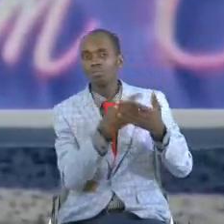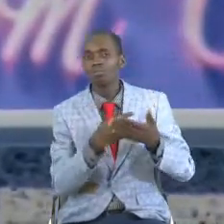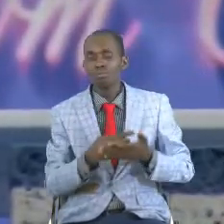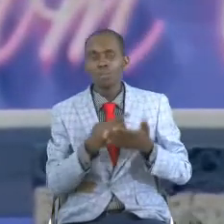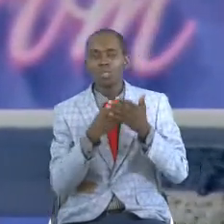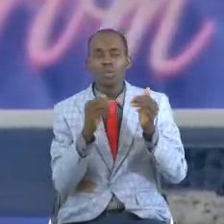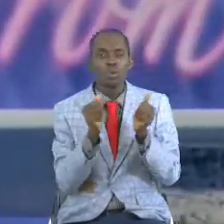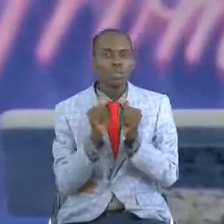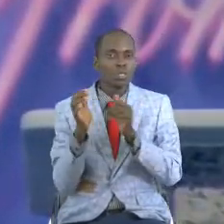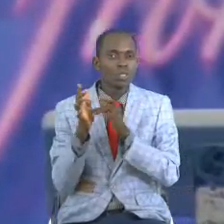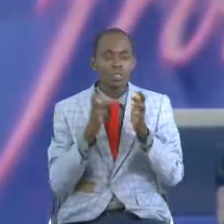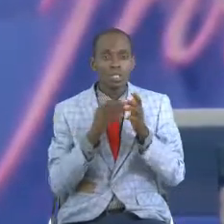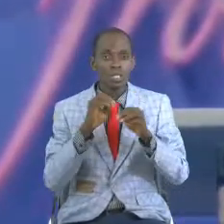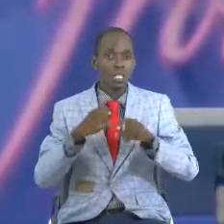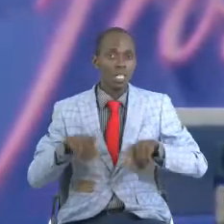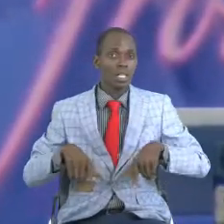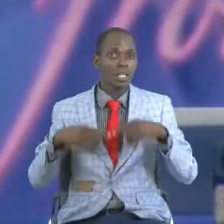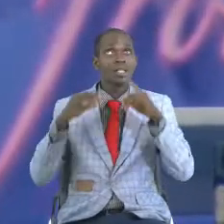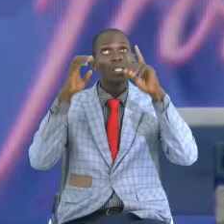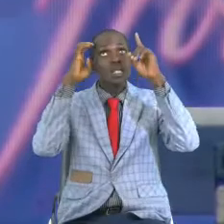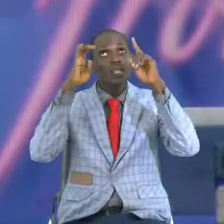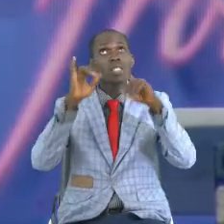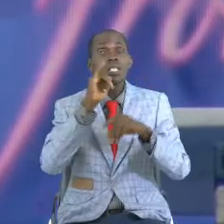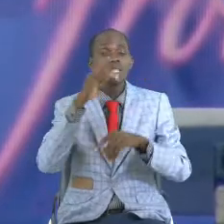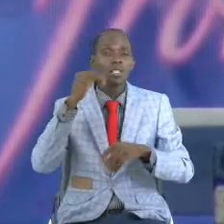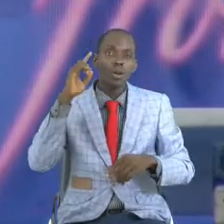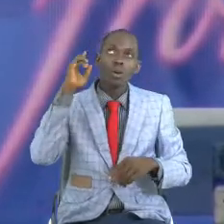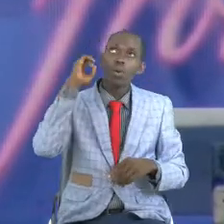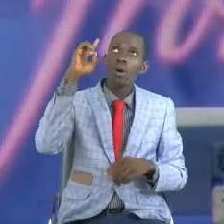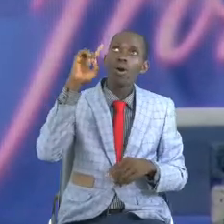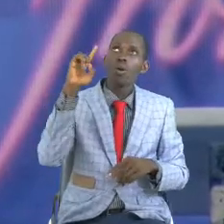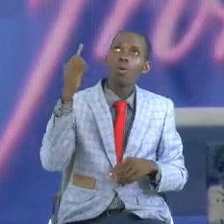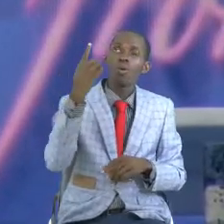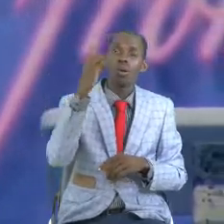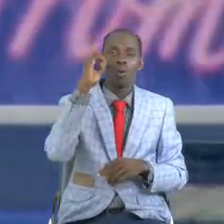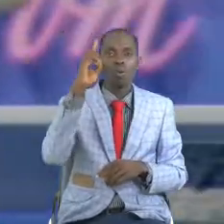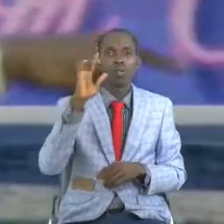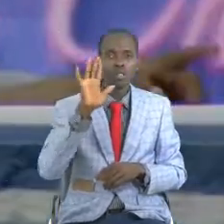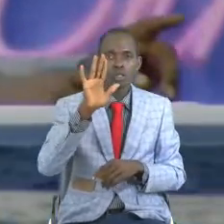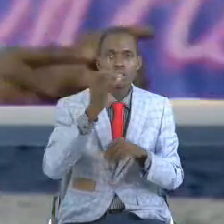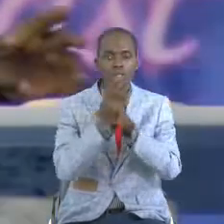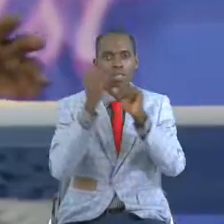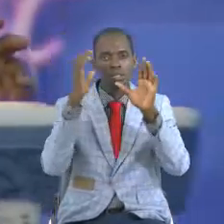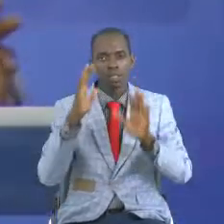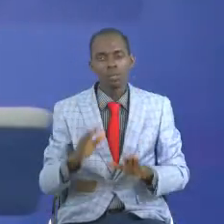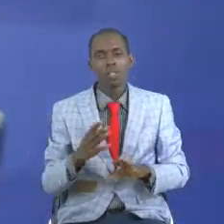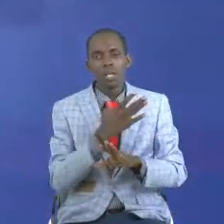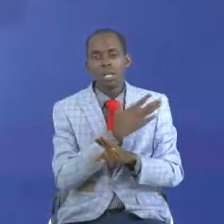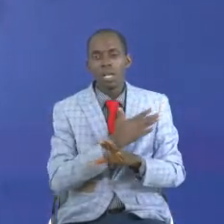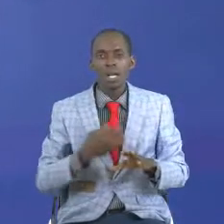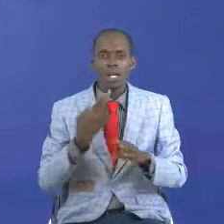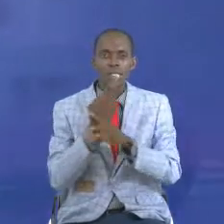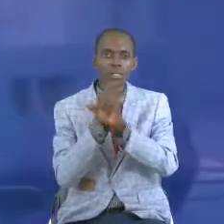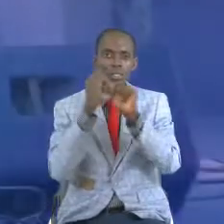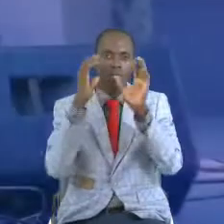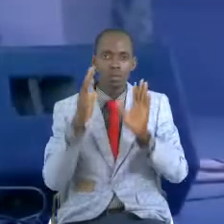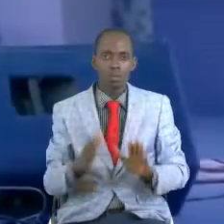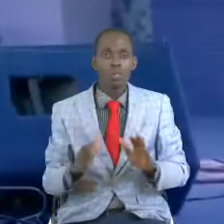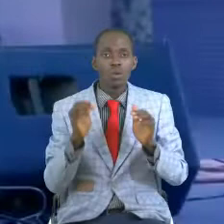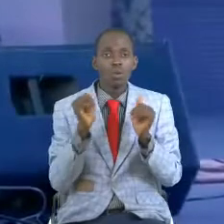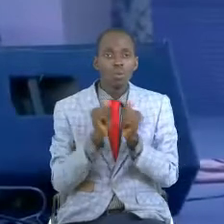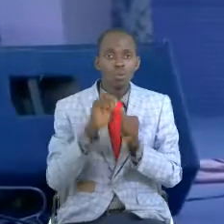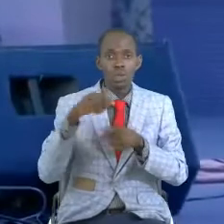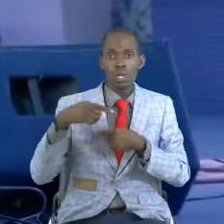life. Is the one and the only one, your Savior and Redeemer. With your heart you believe